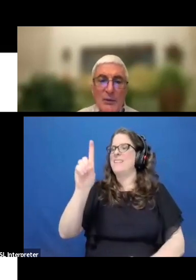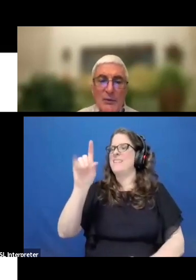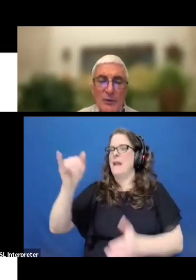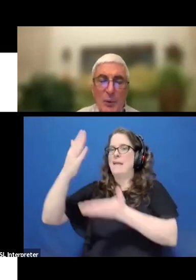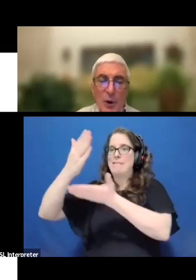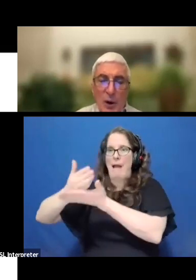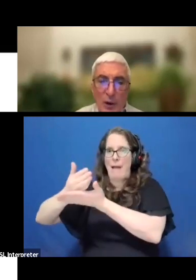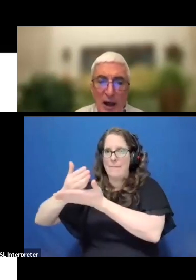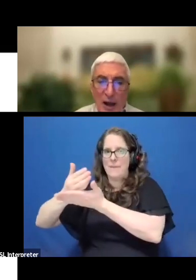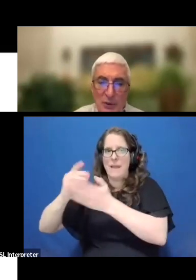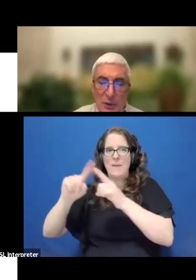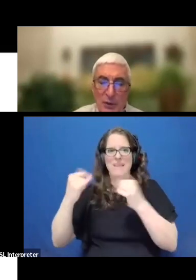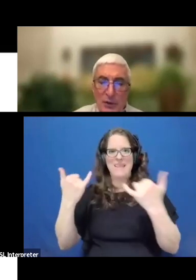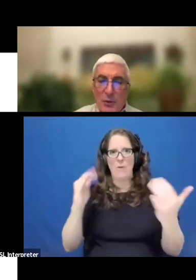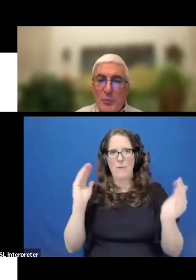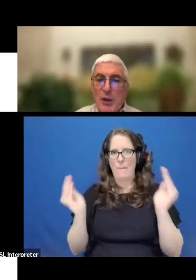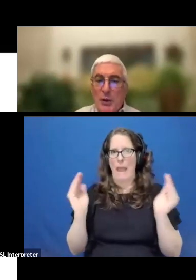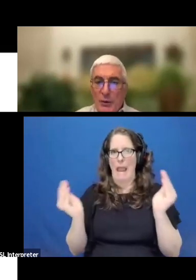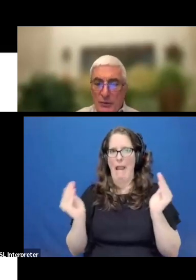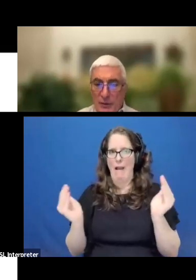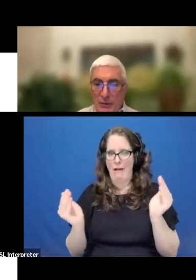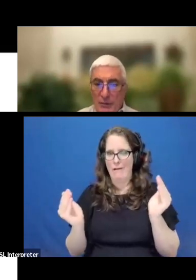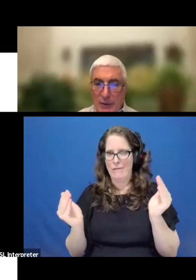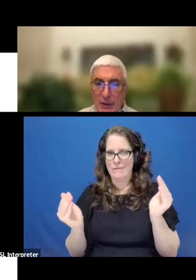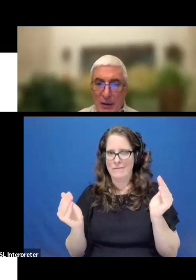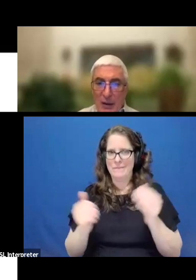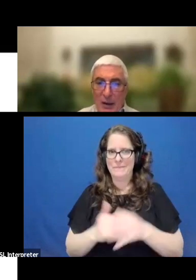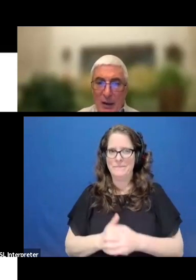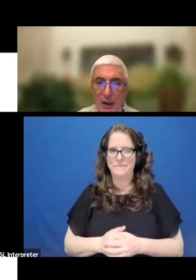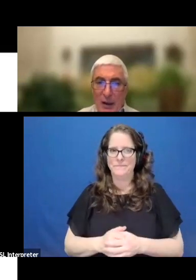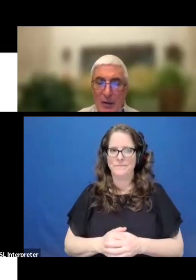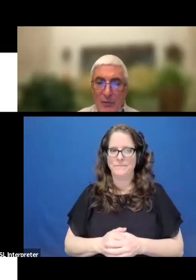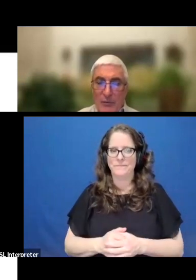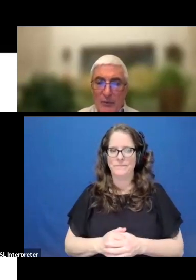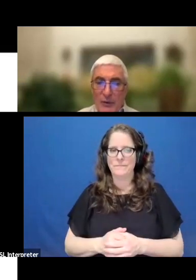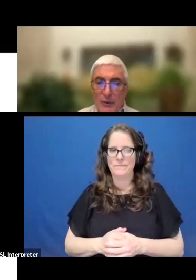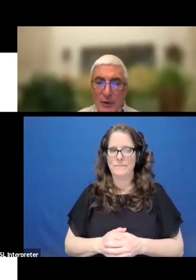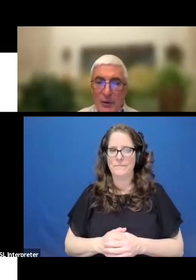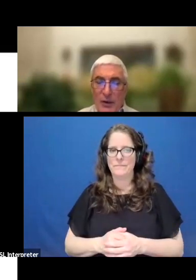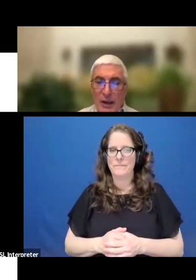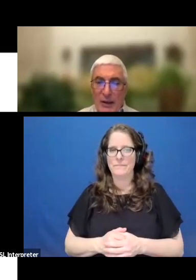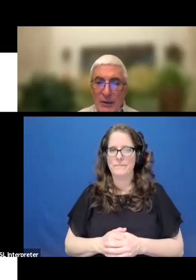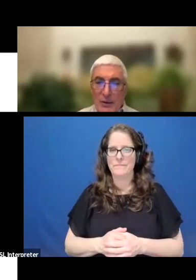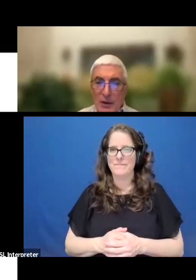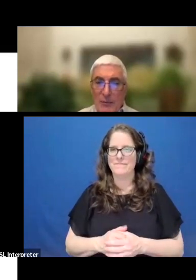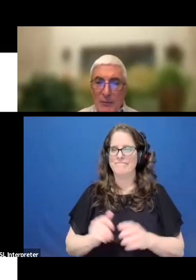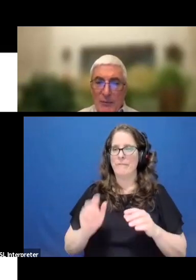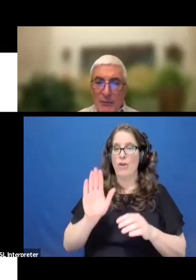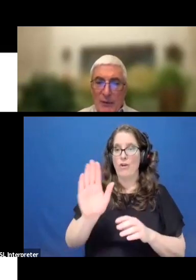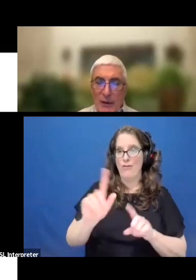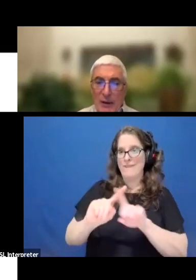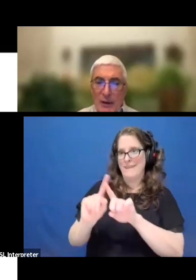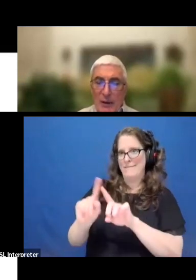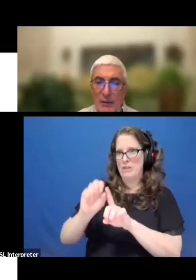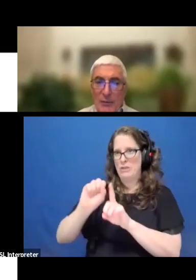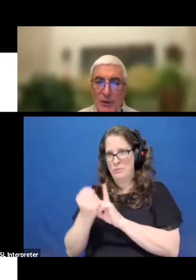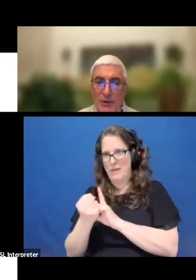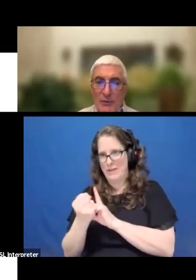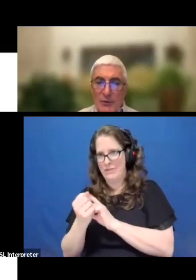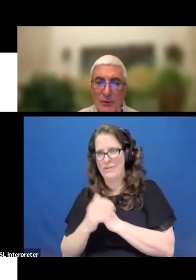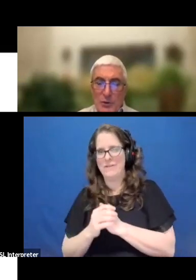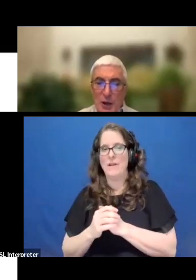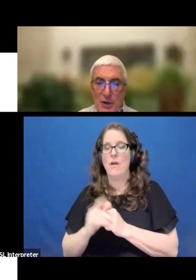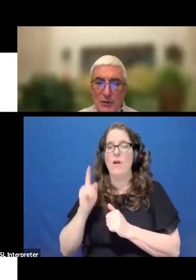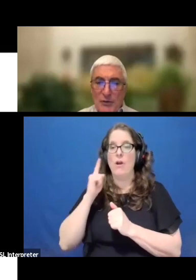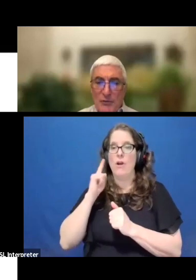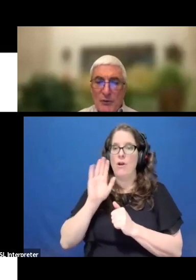And here's a bar graph showing a comparison of her net income in three